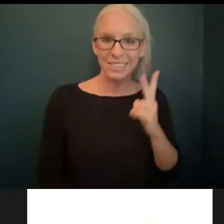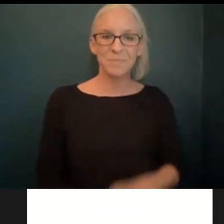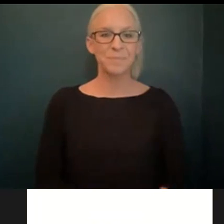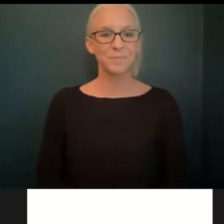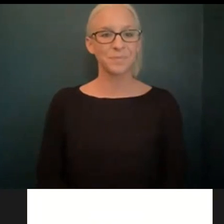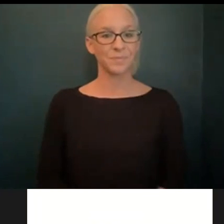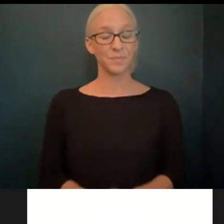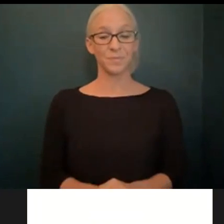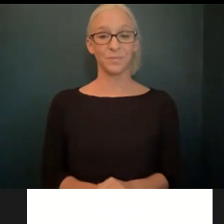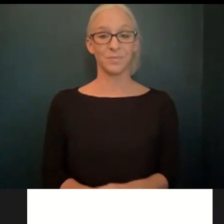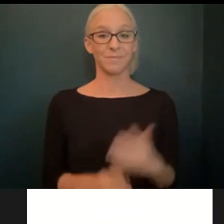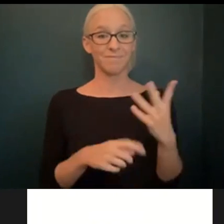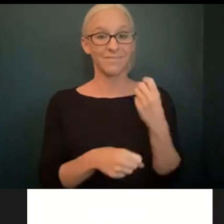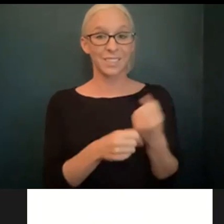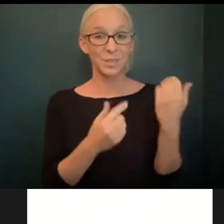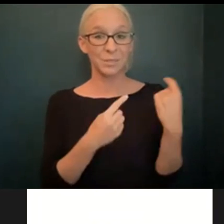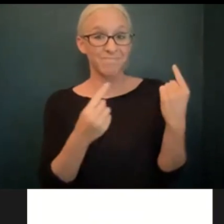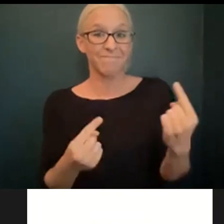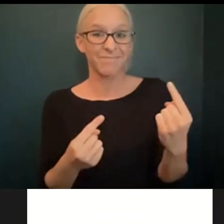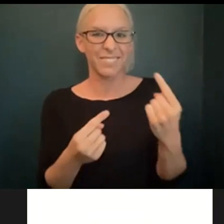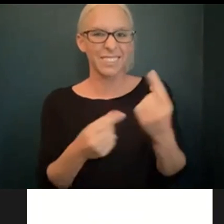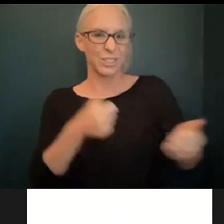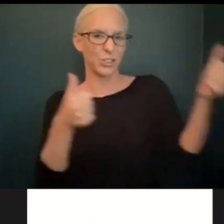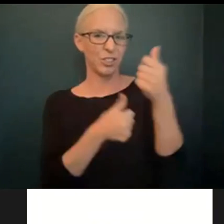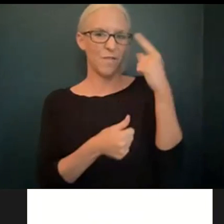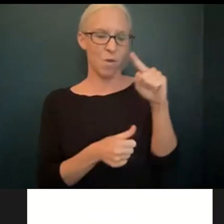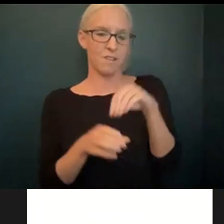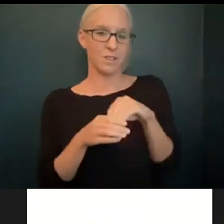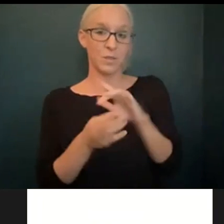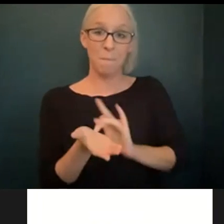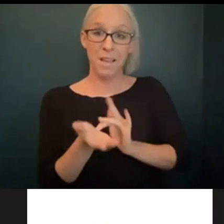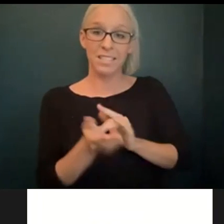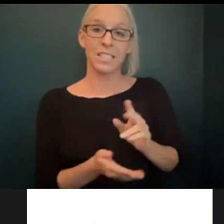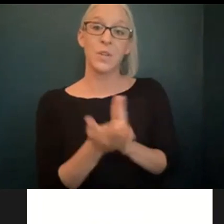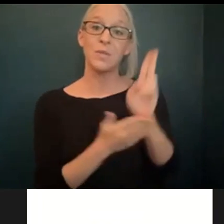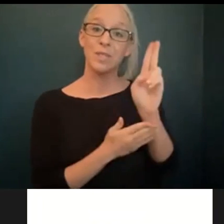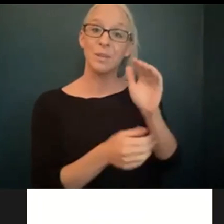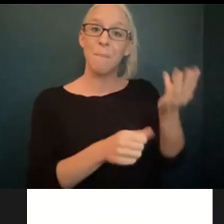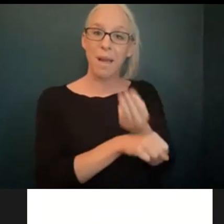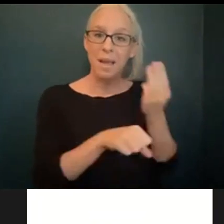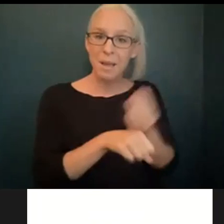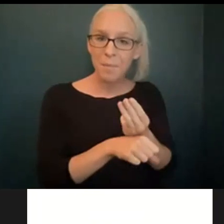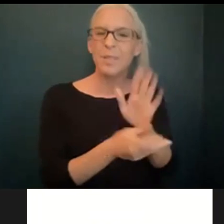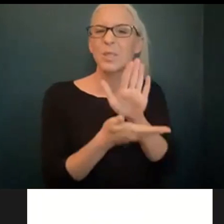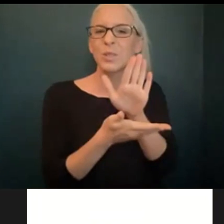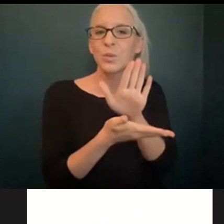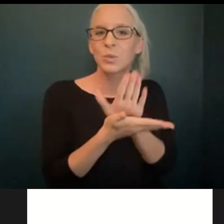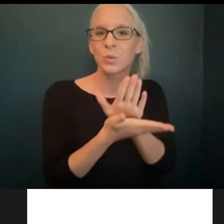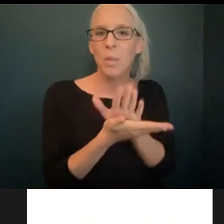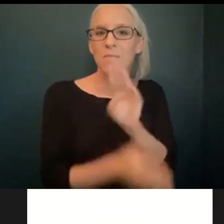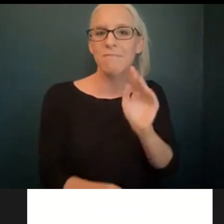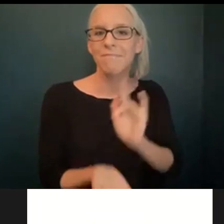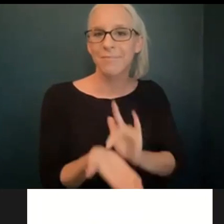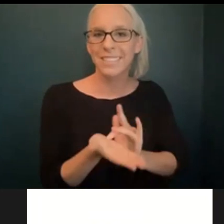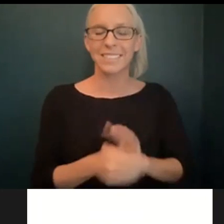chief of the Division of General Internal Medicine at the University of Miami Miller School of Medicine. And currently he